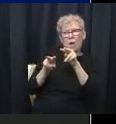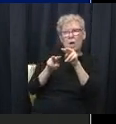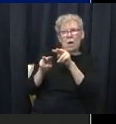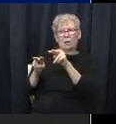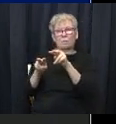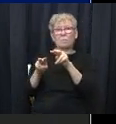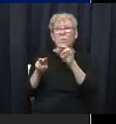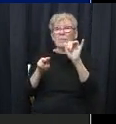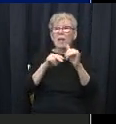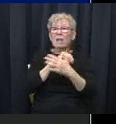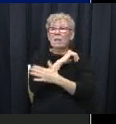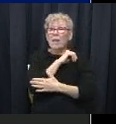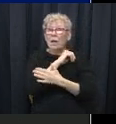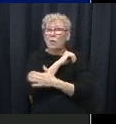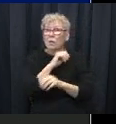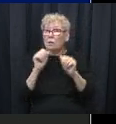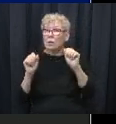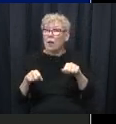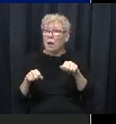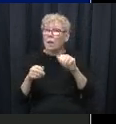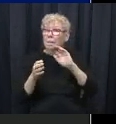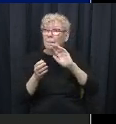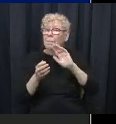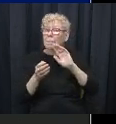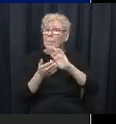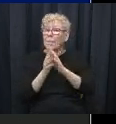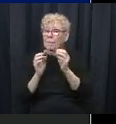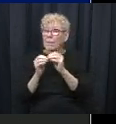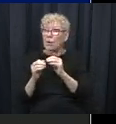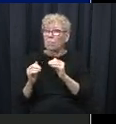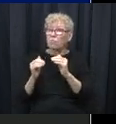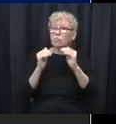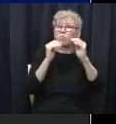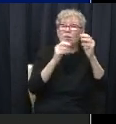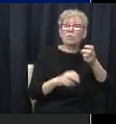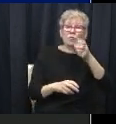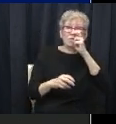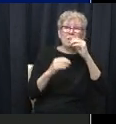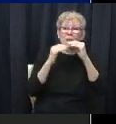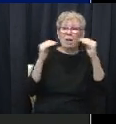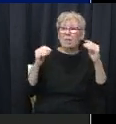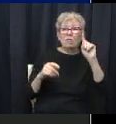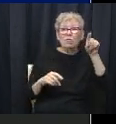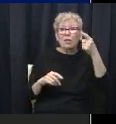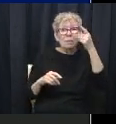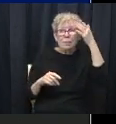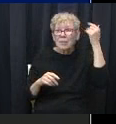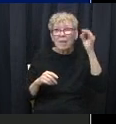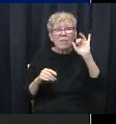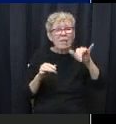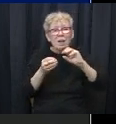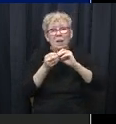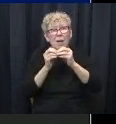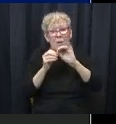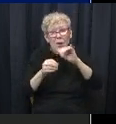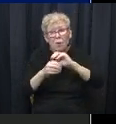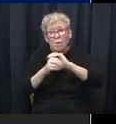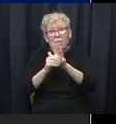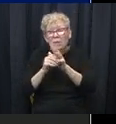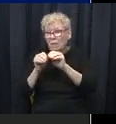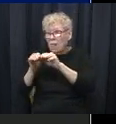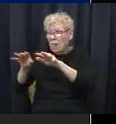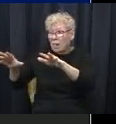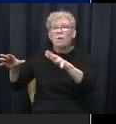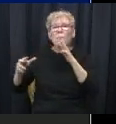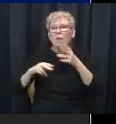incidence alone. So once the metric for the new levels reach, the county will be notified. We will confirm the metrics, and then we'll move the